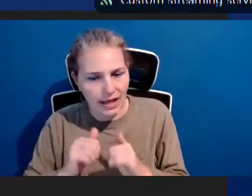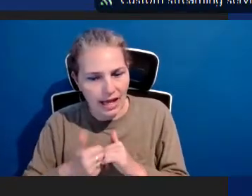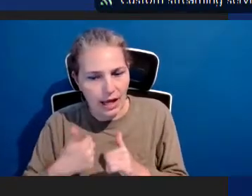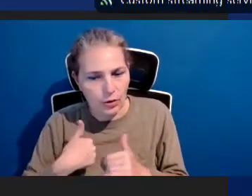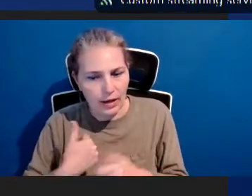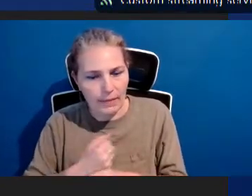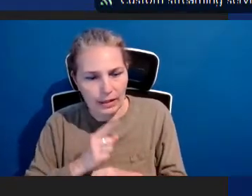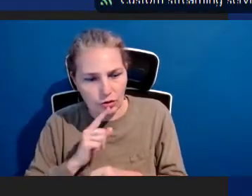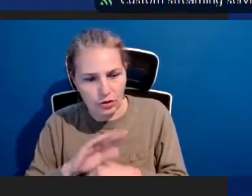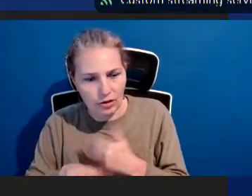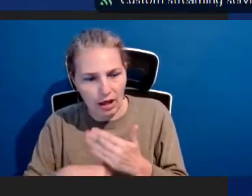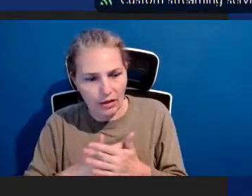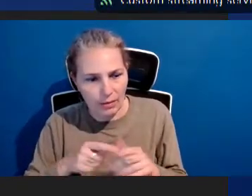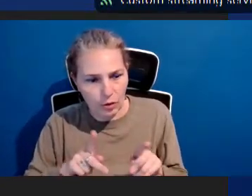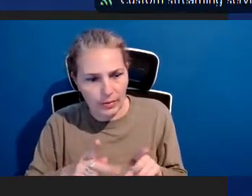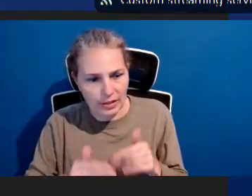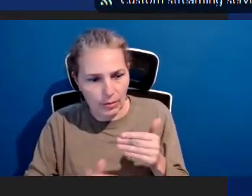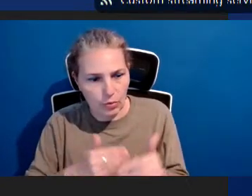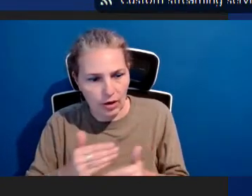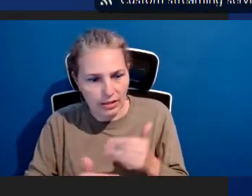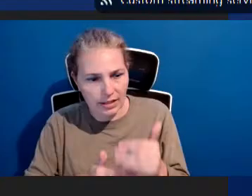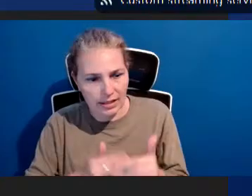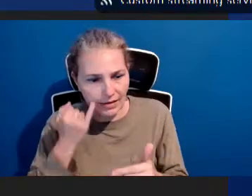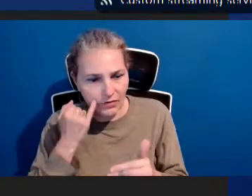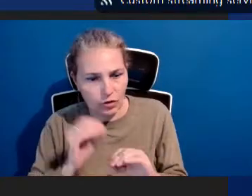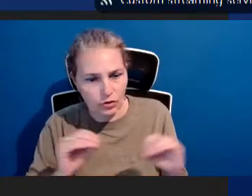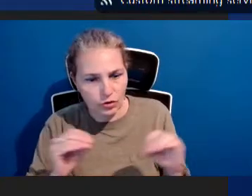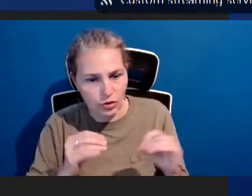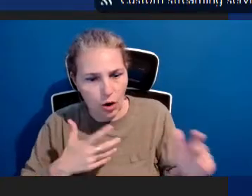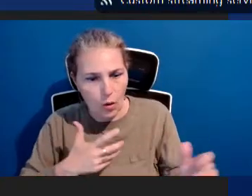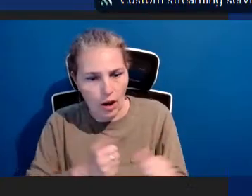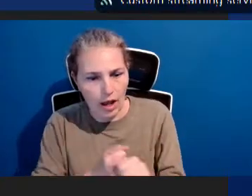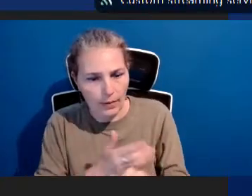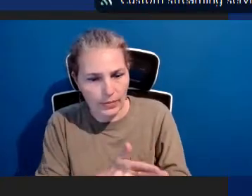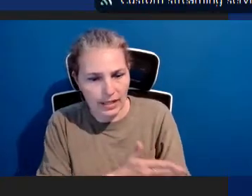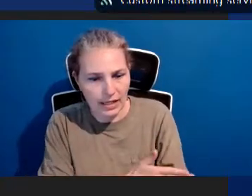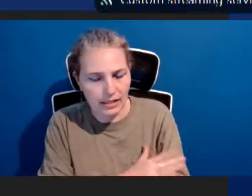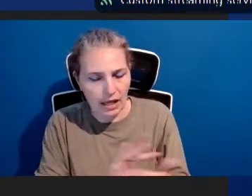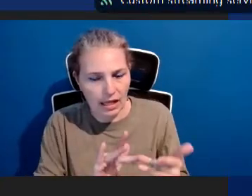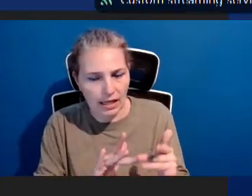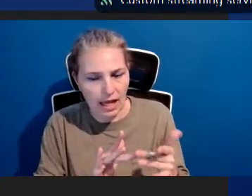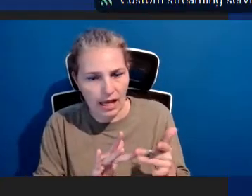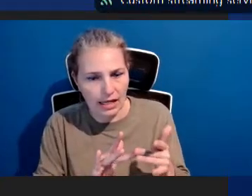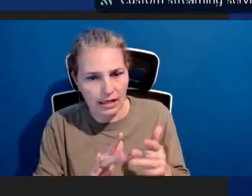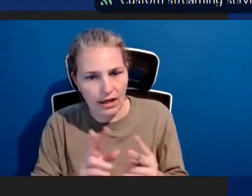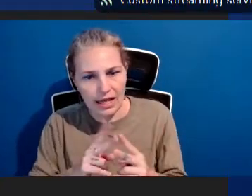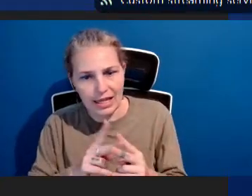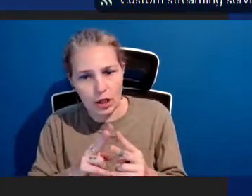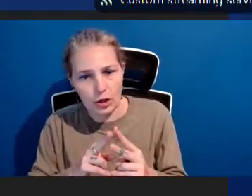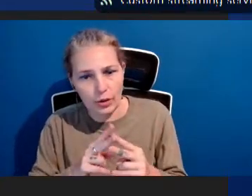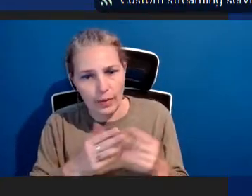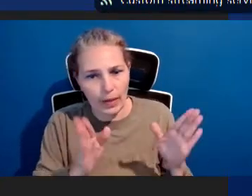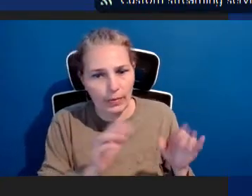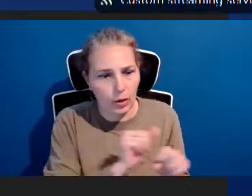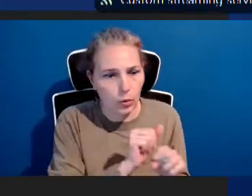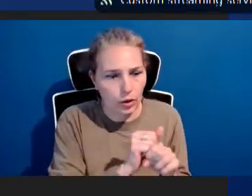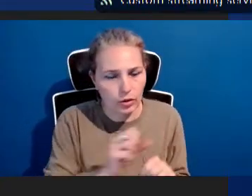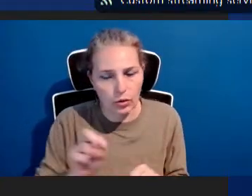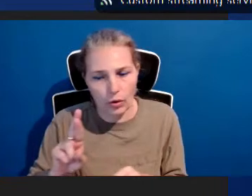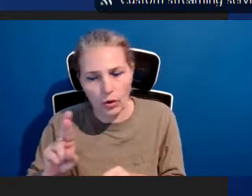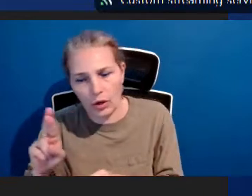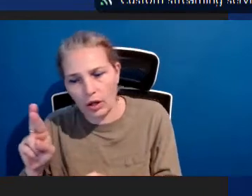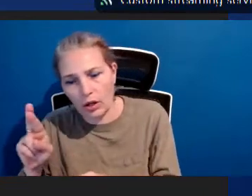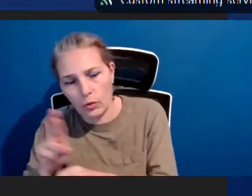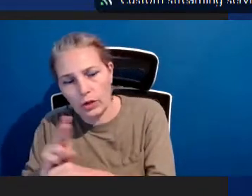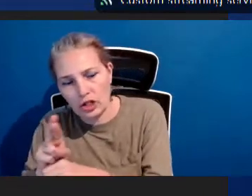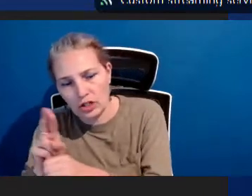permits are in process if there are no updates online, either for Public Works or for regional planning?